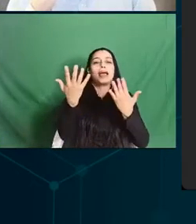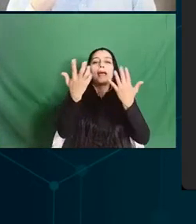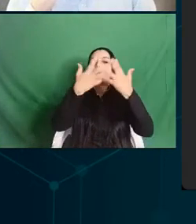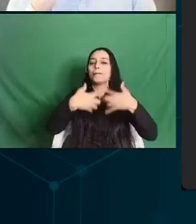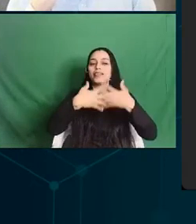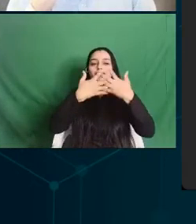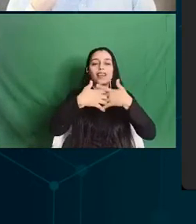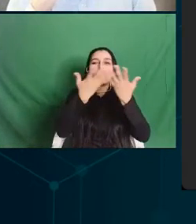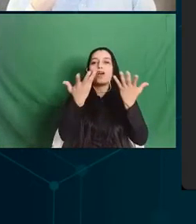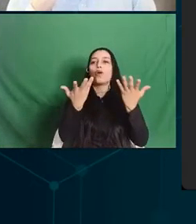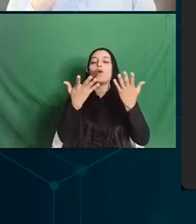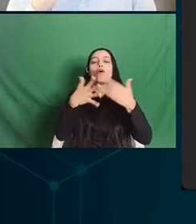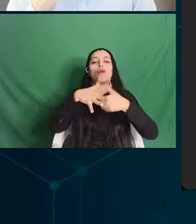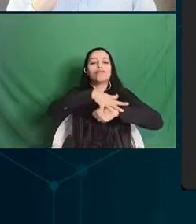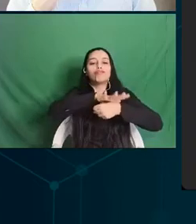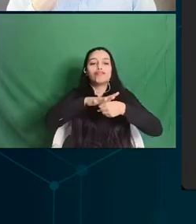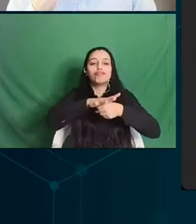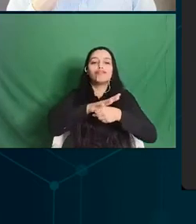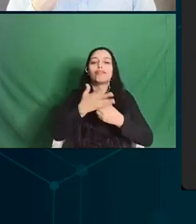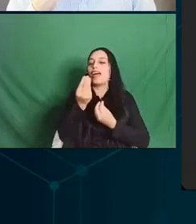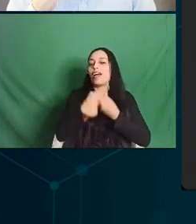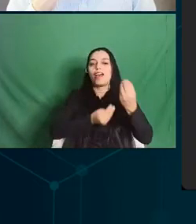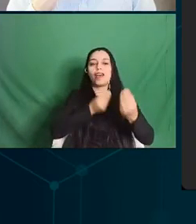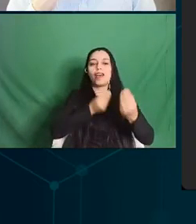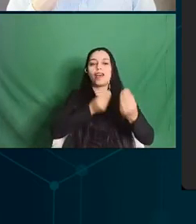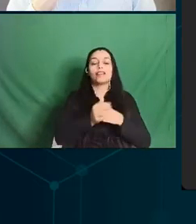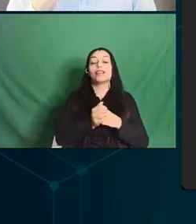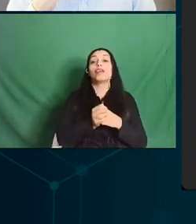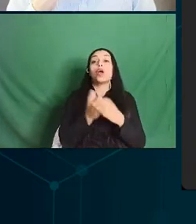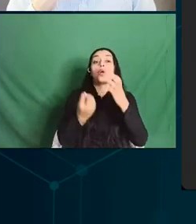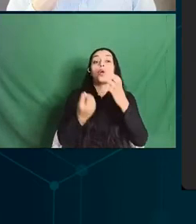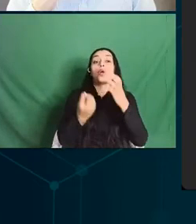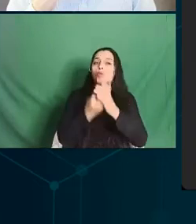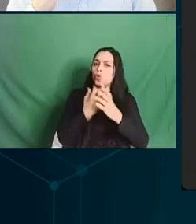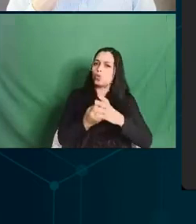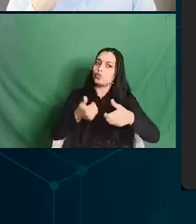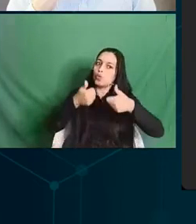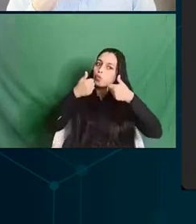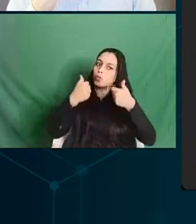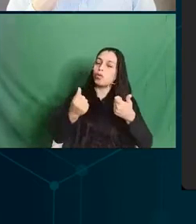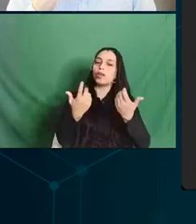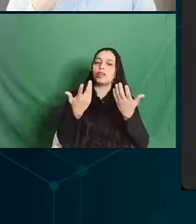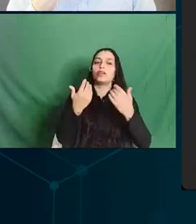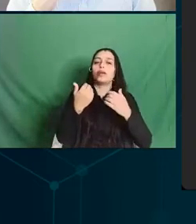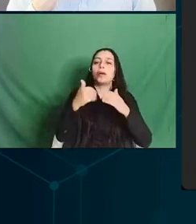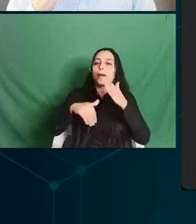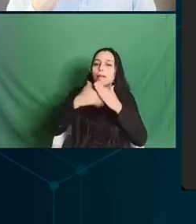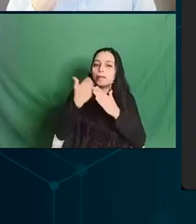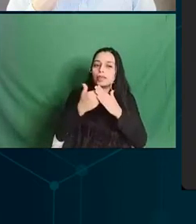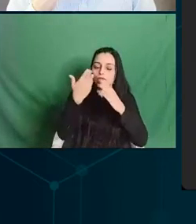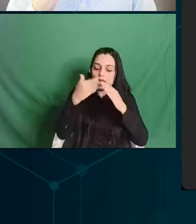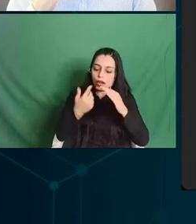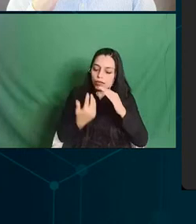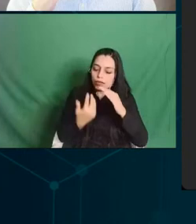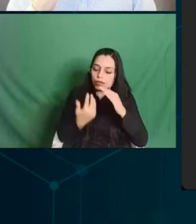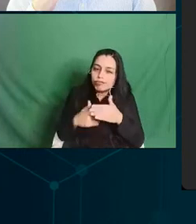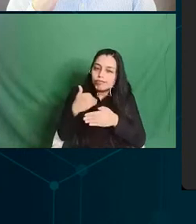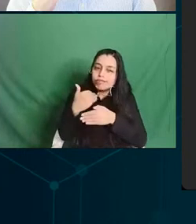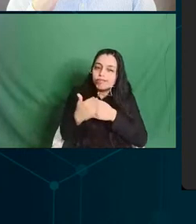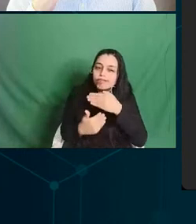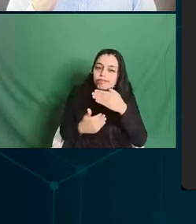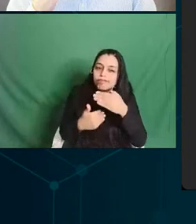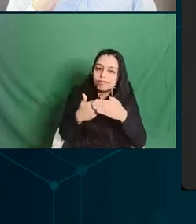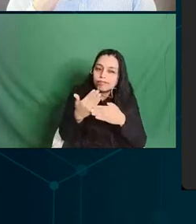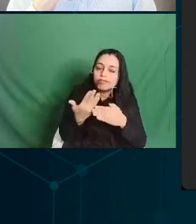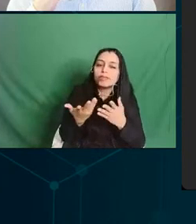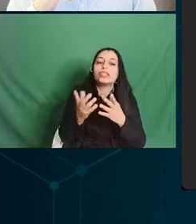small, touch the cloud, get going, understand what's available, and then figure out how to